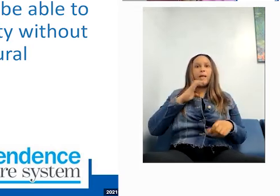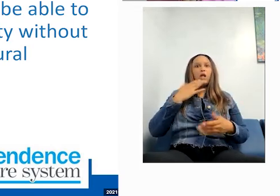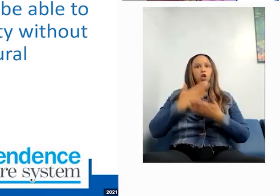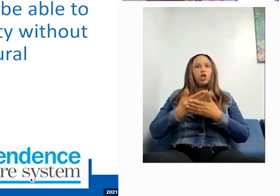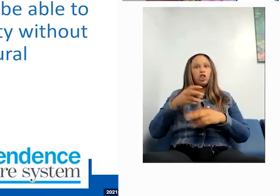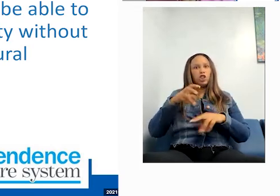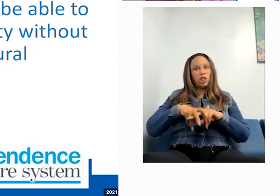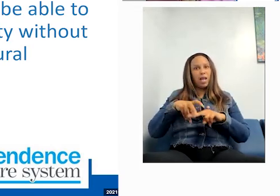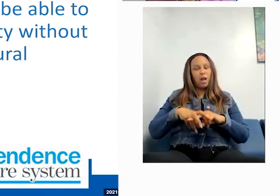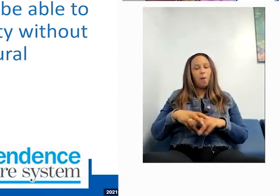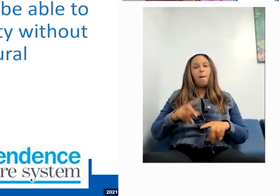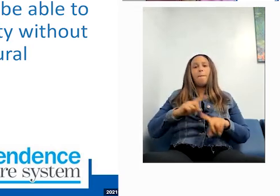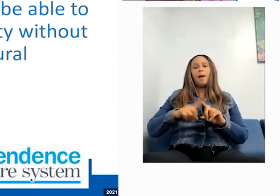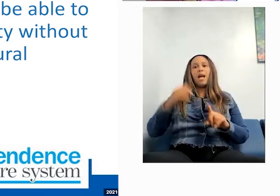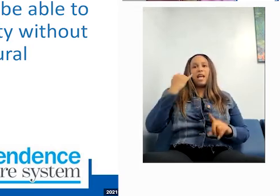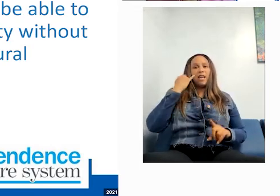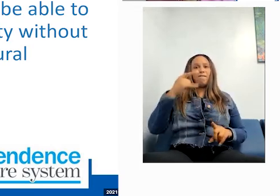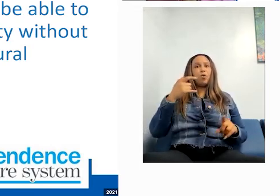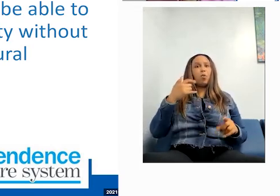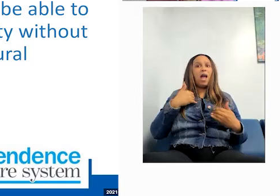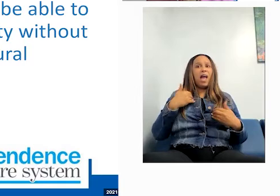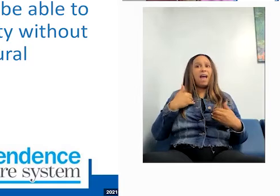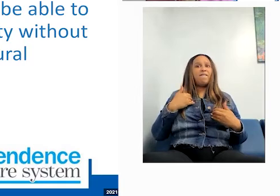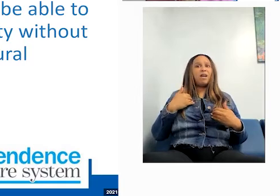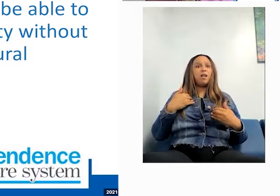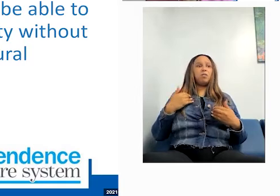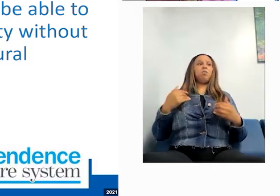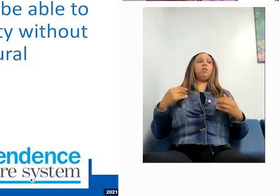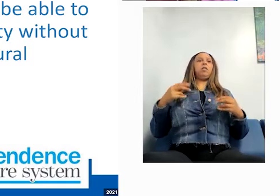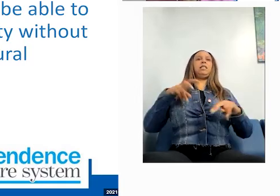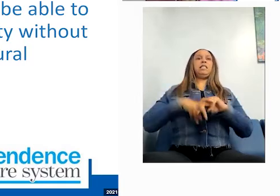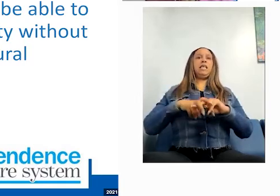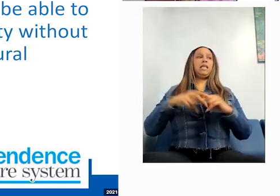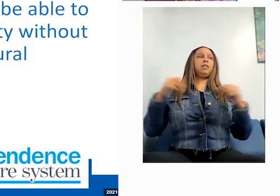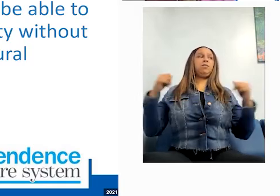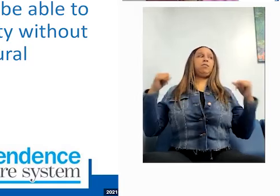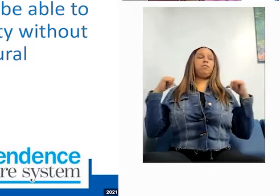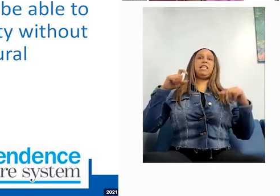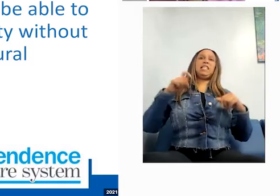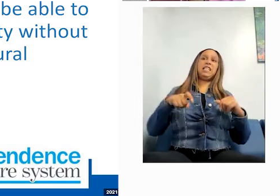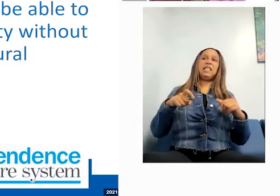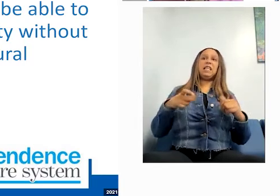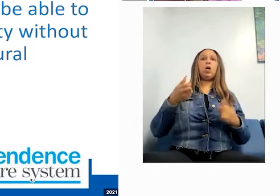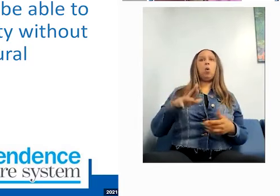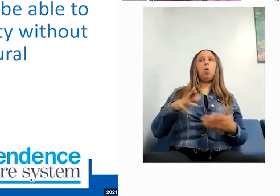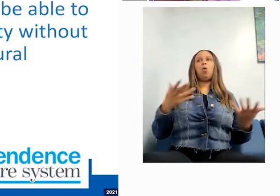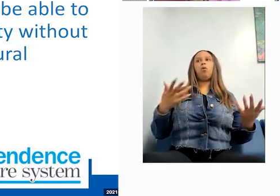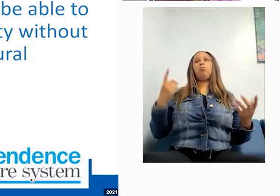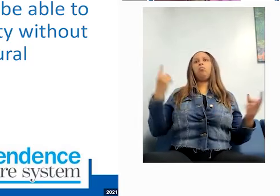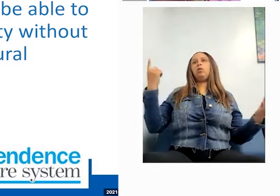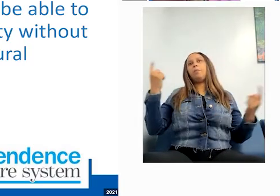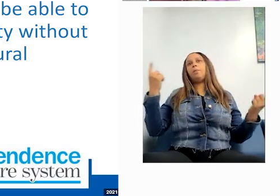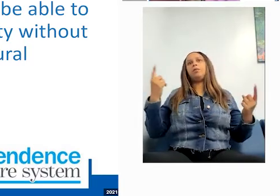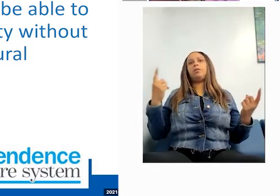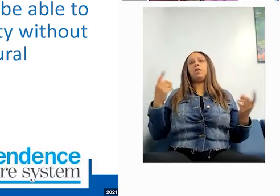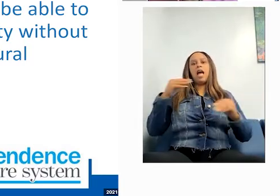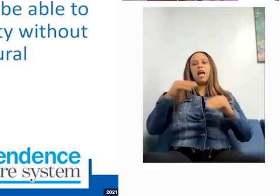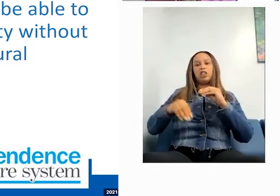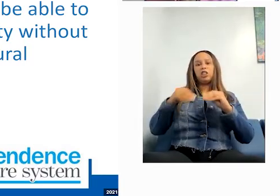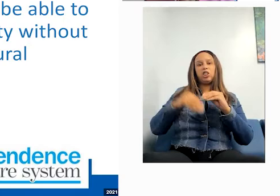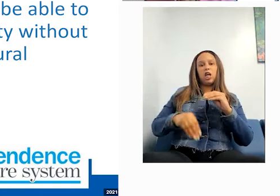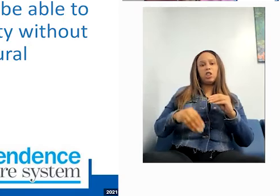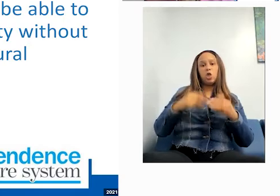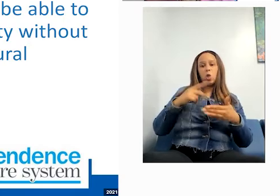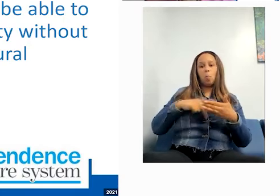you have postural support needs, or you have pressure relieving needs, or you need to adjust the programming